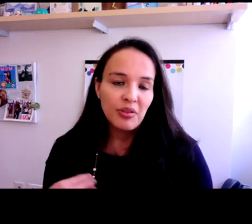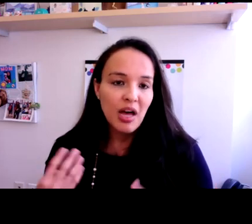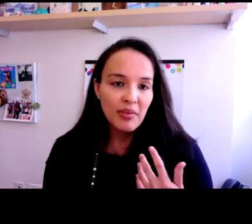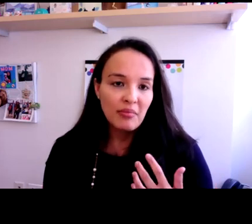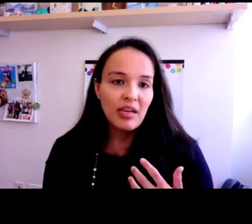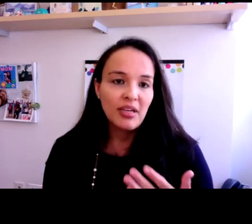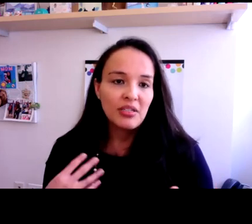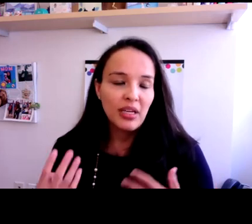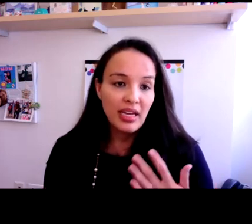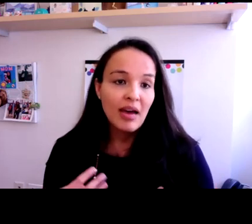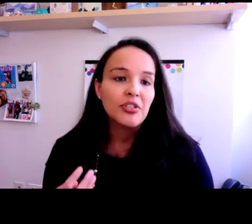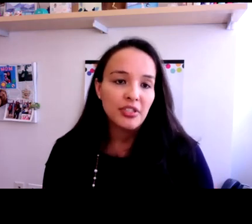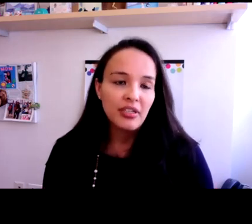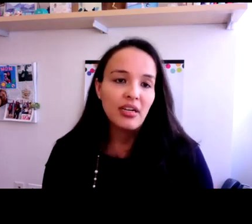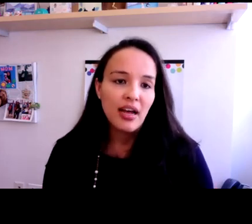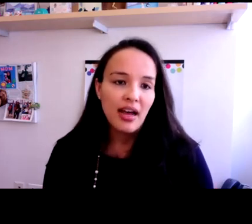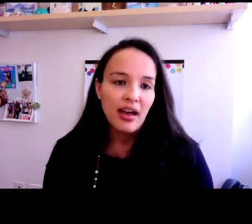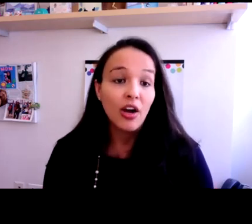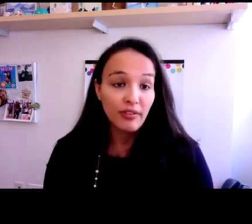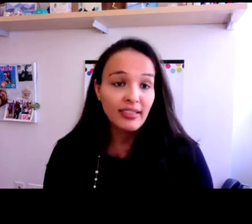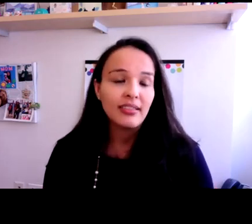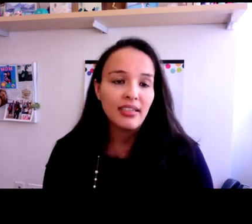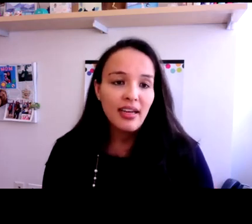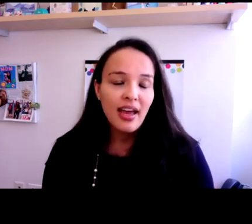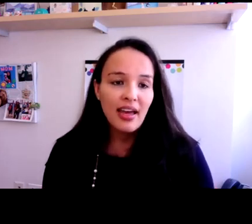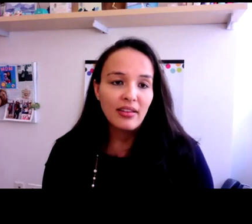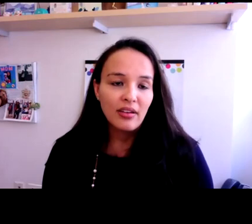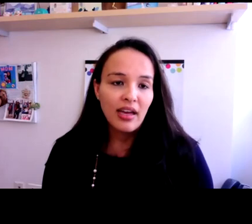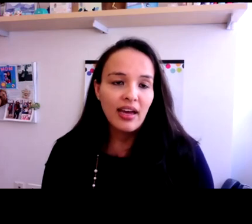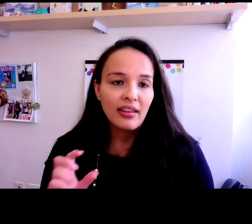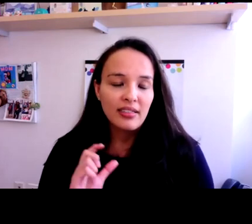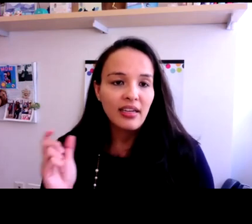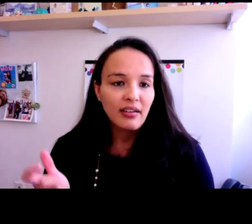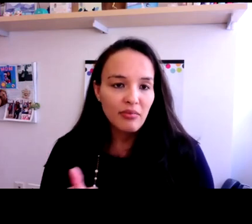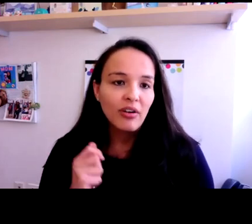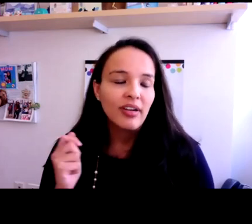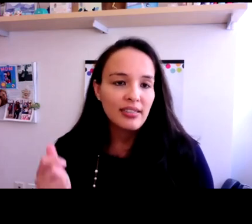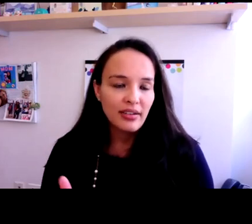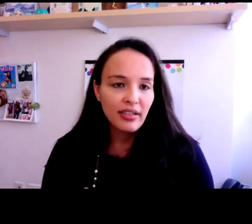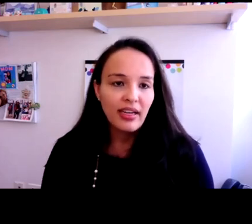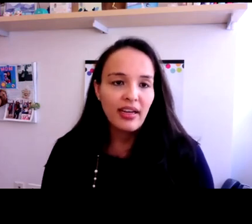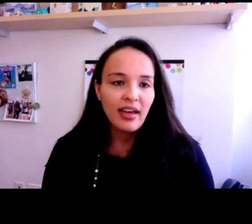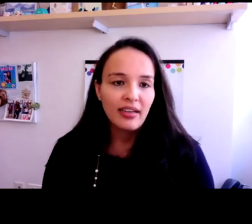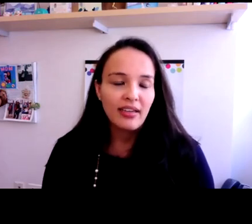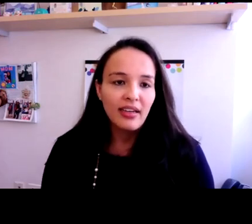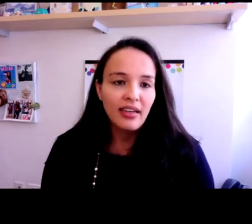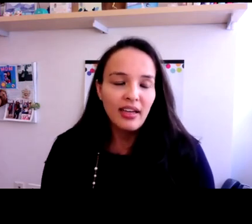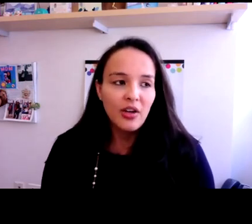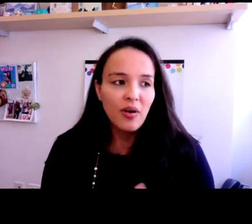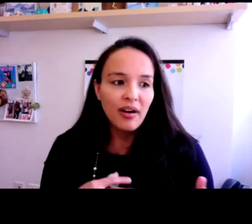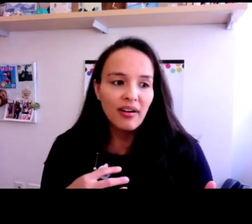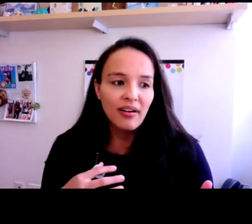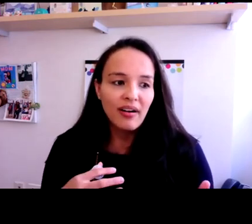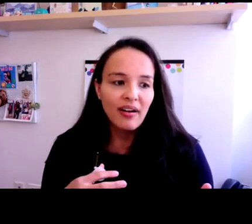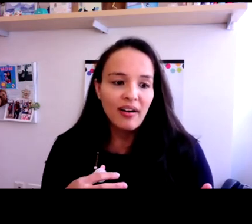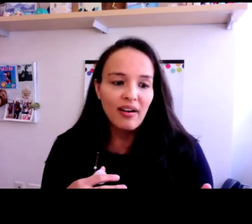ECG on both the mom and the baby, so we can capture heart rate and look at things like heart rate synchrony and